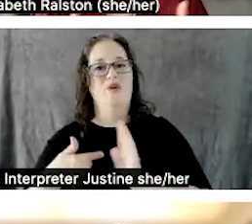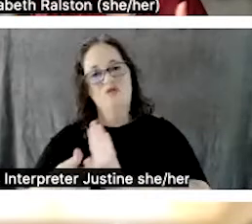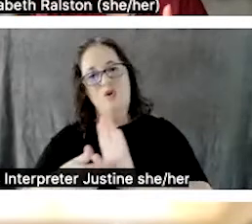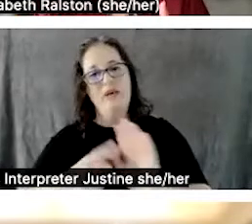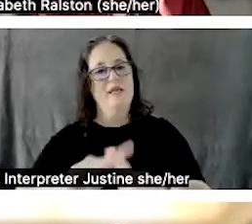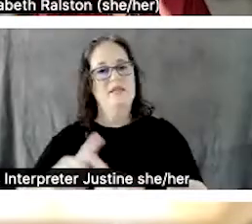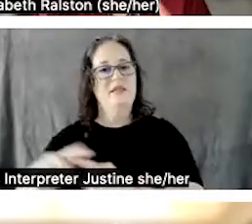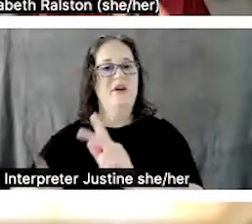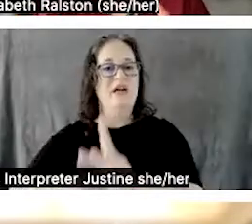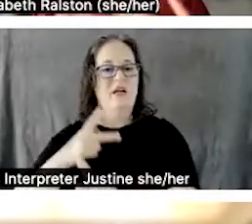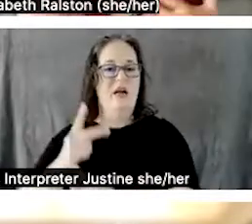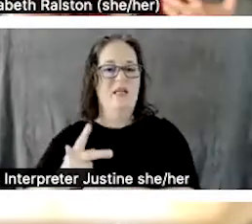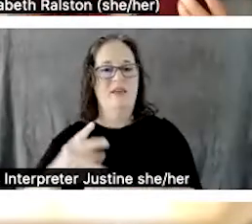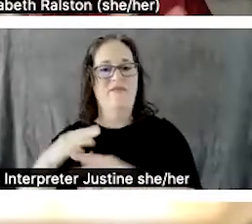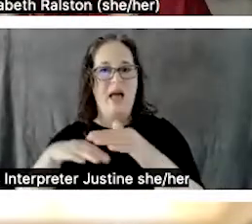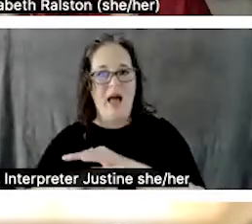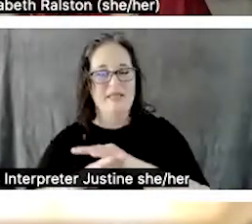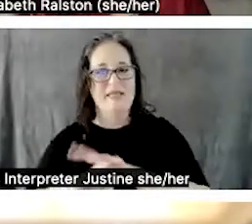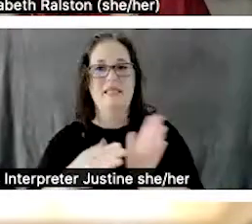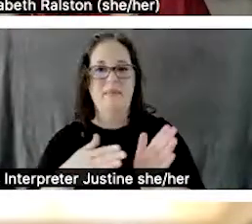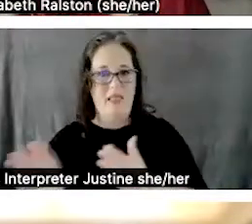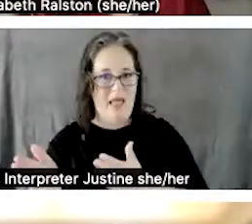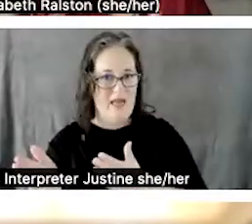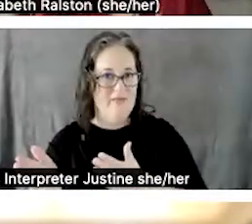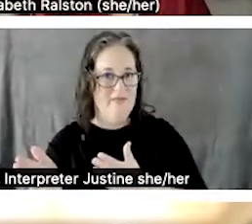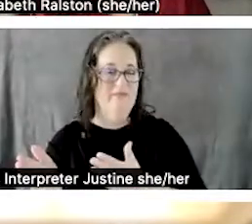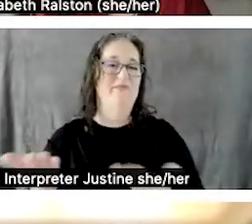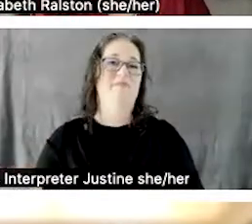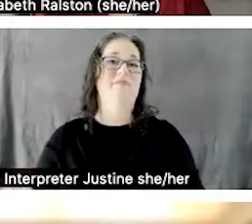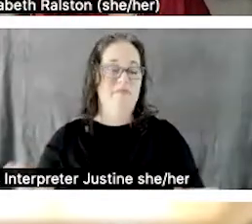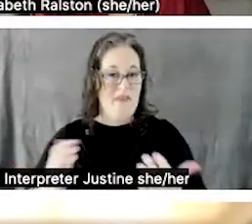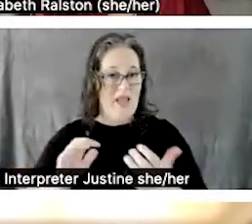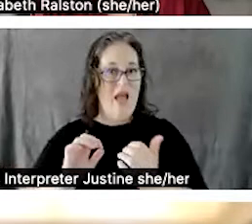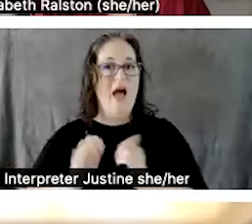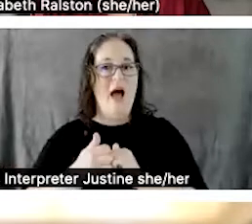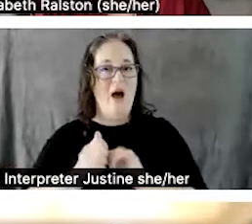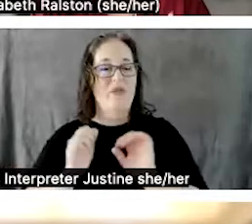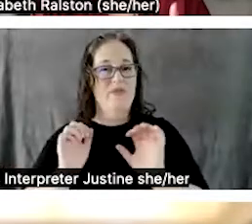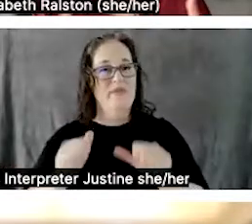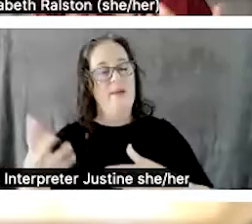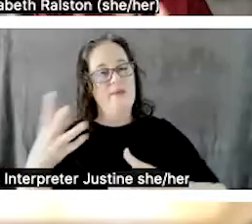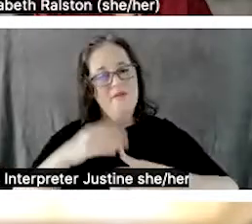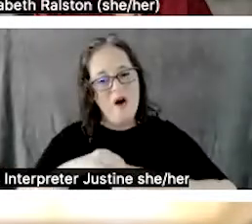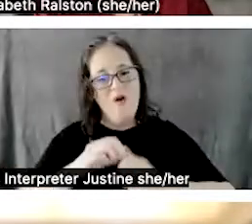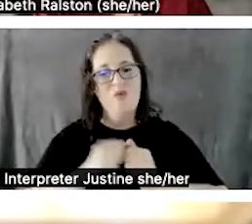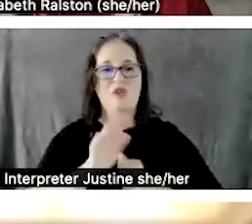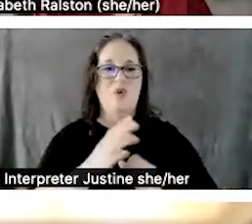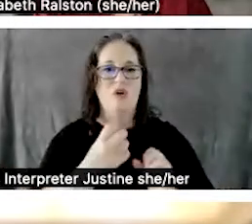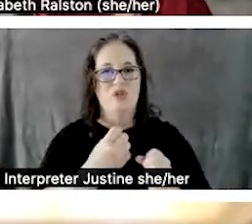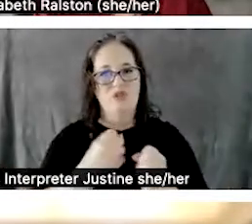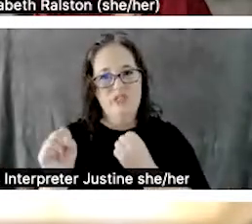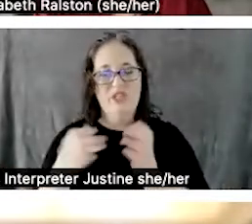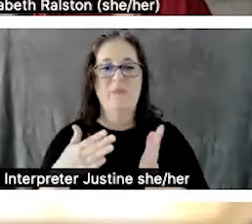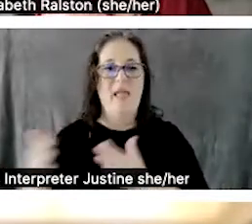and how that can feed into your strategic planning. So you can do an audit of